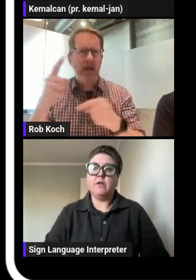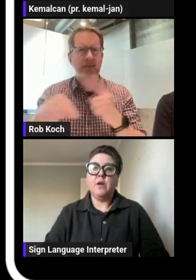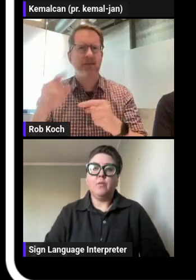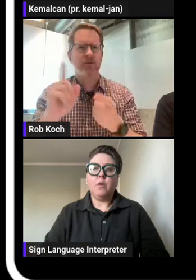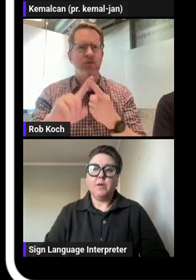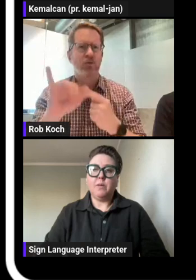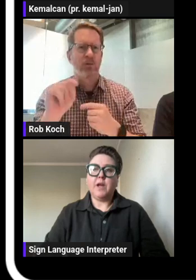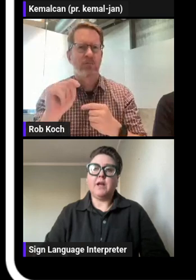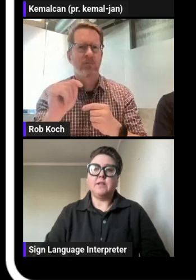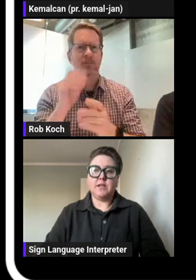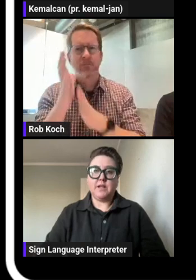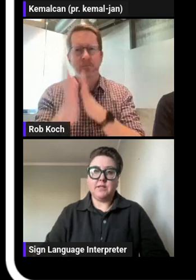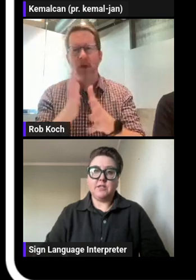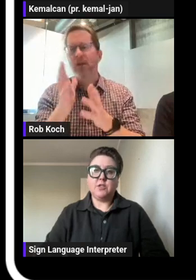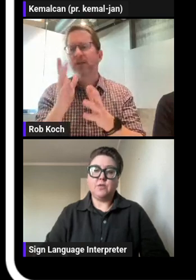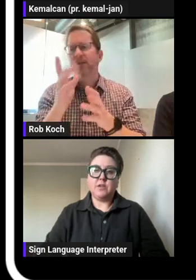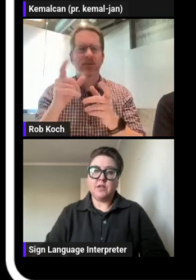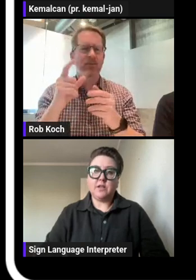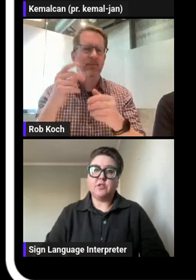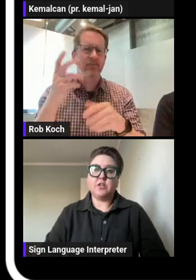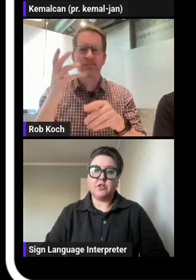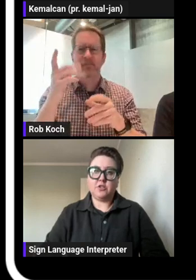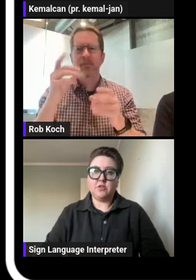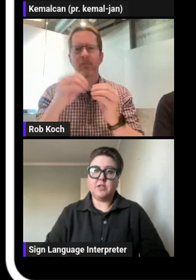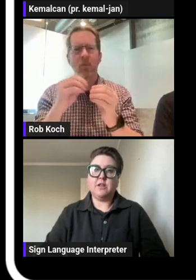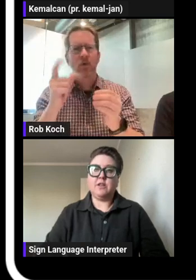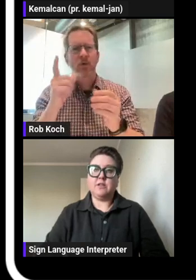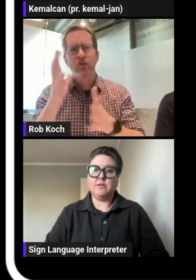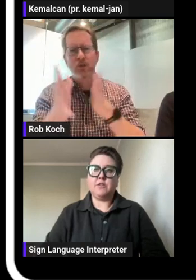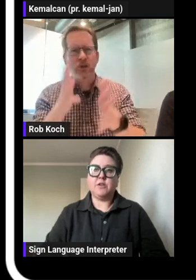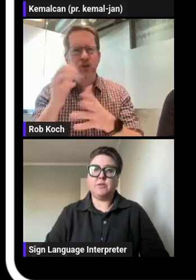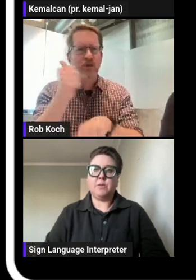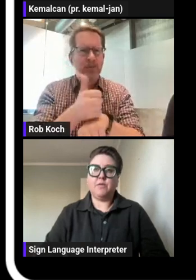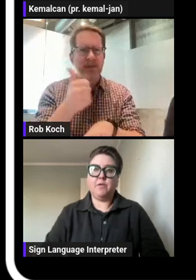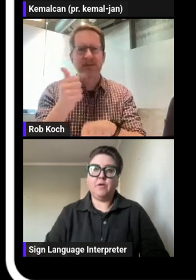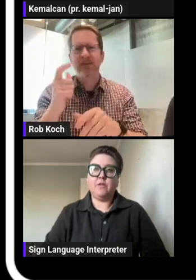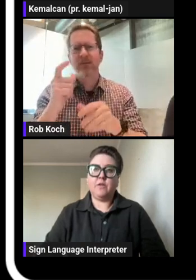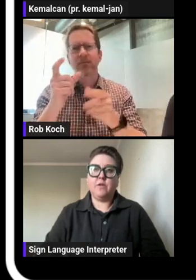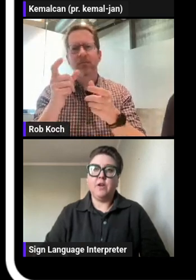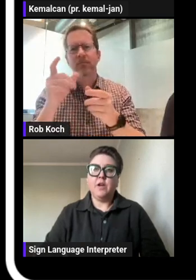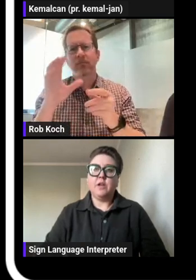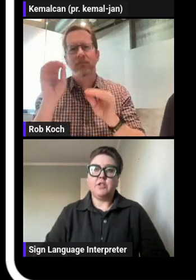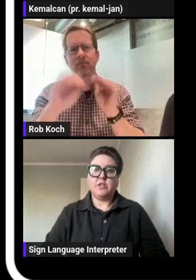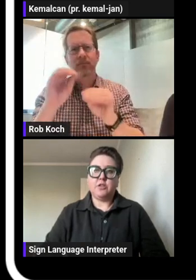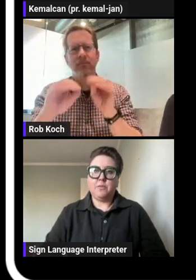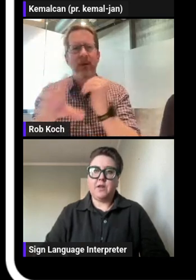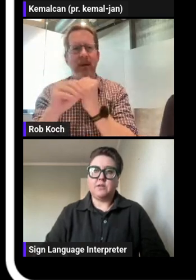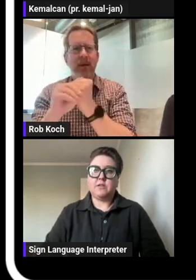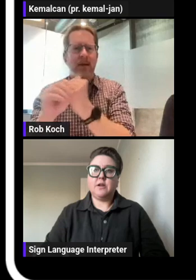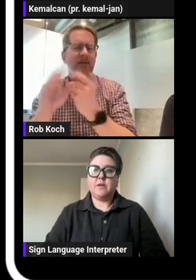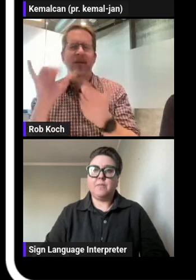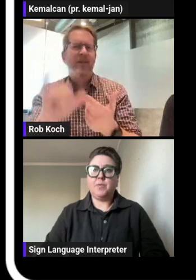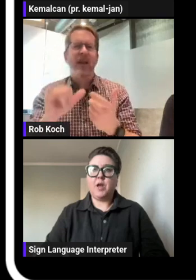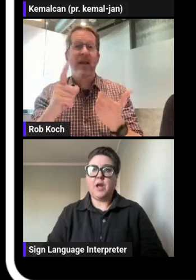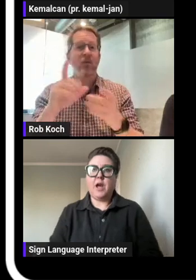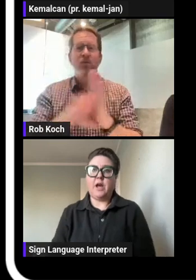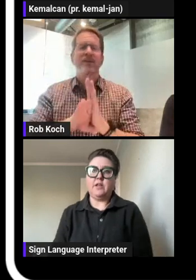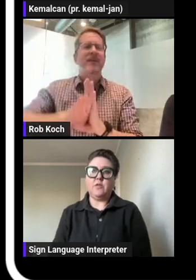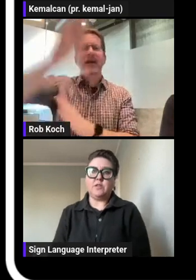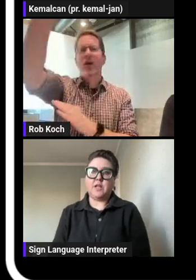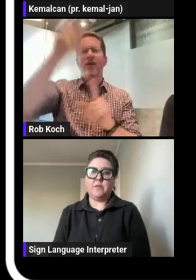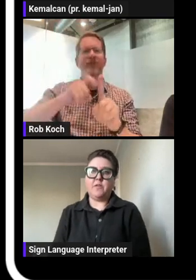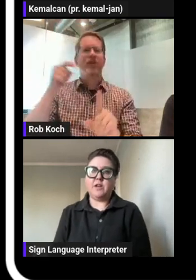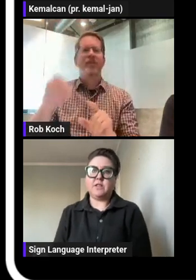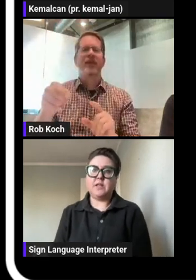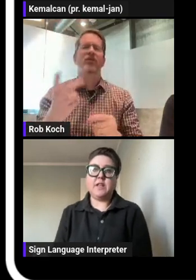problem, then we'll be able to add signs into it and gestures and things that we talked about before. So gesture-based,